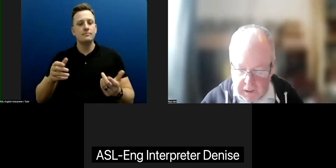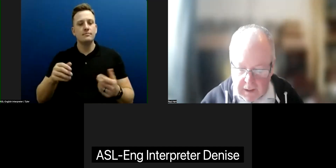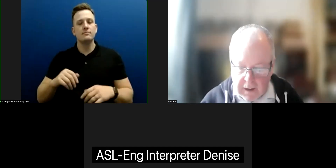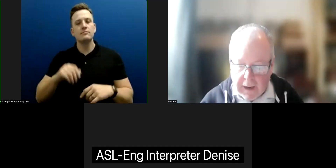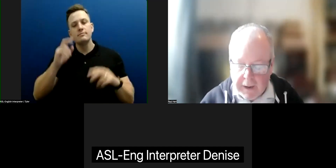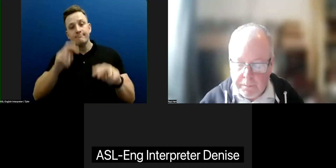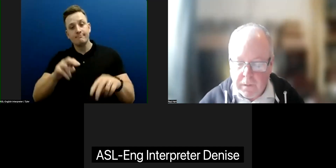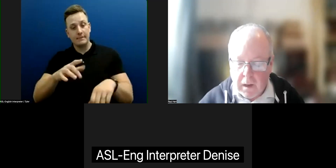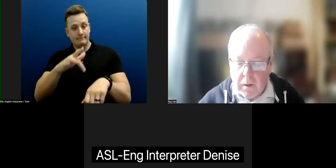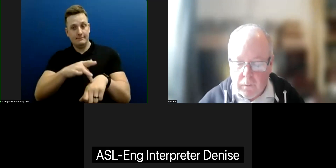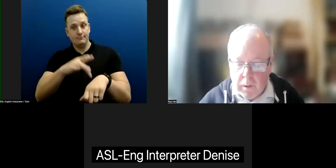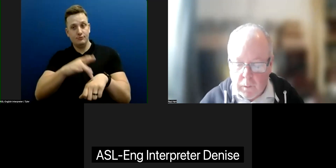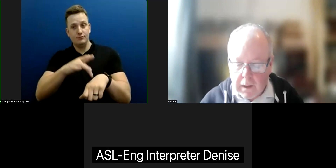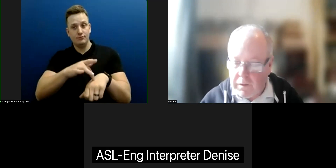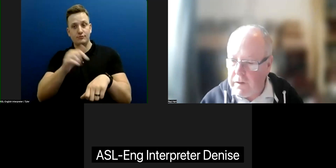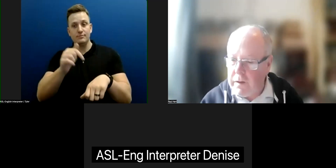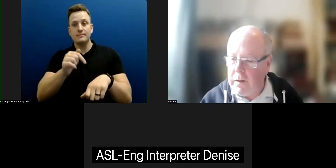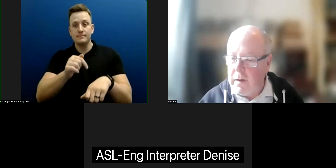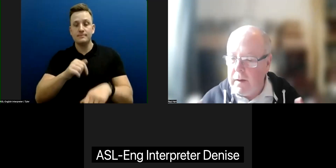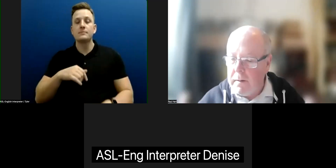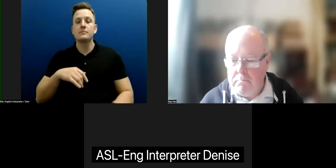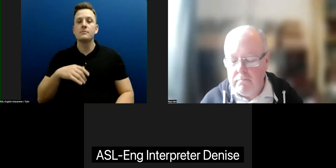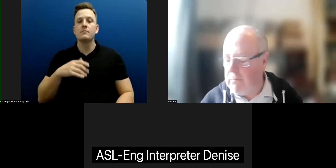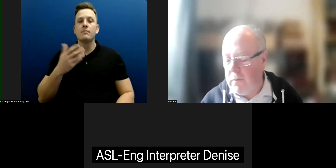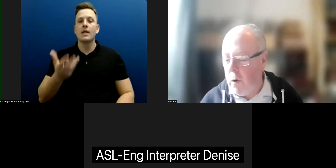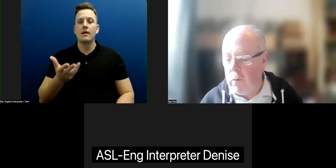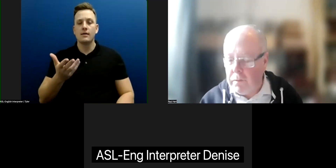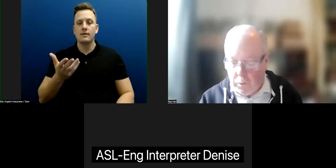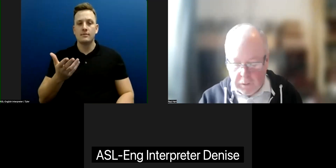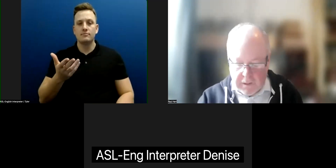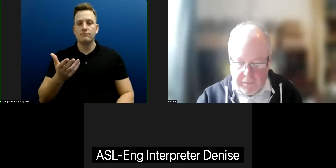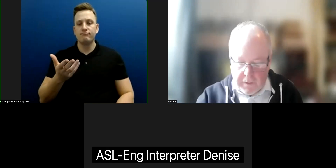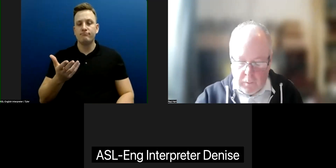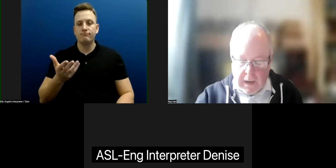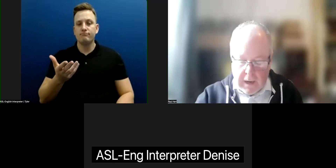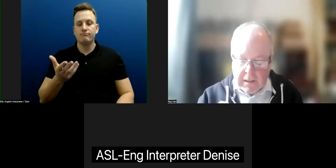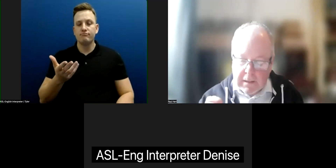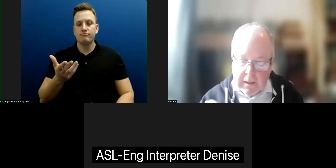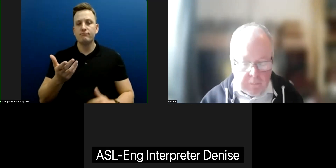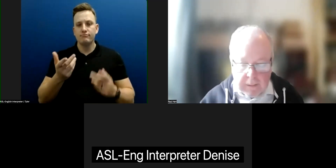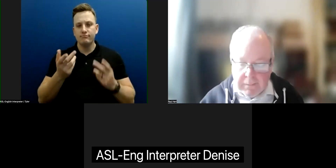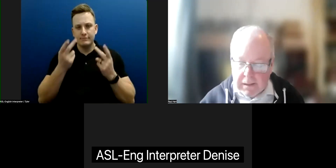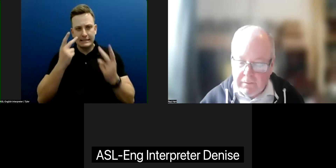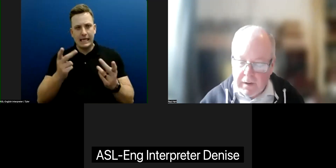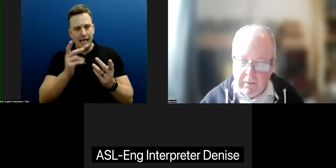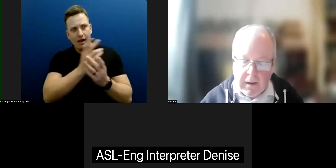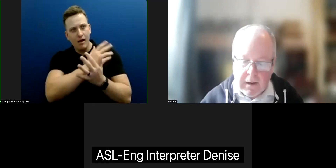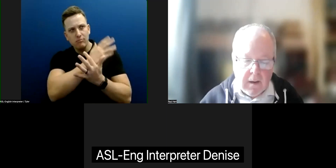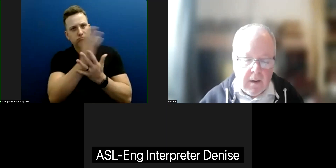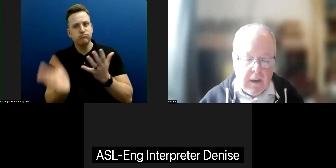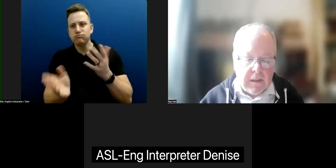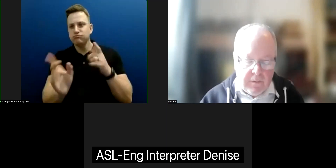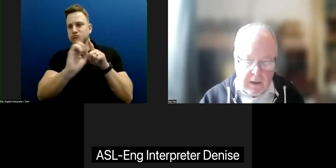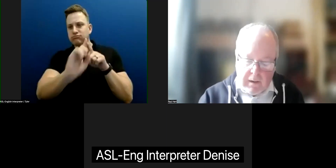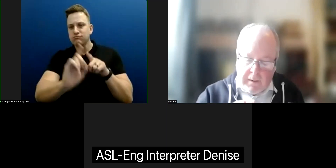touch, we can see all of those different ways. And sometimes it's a very